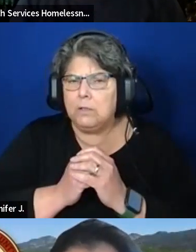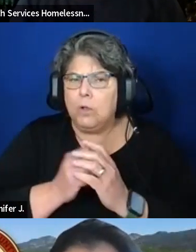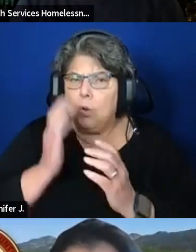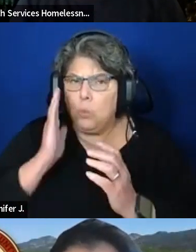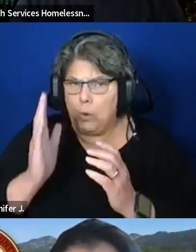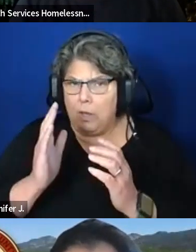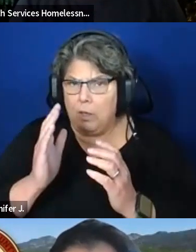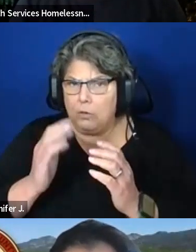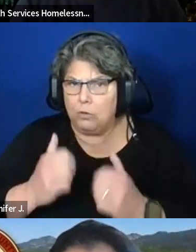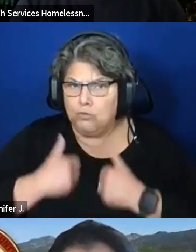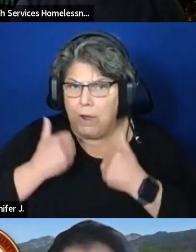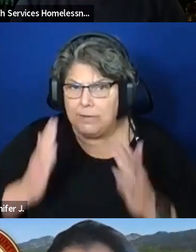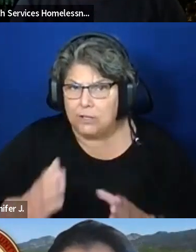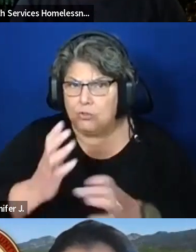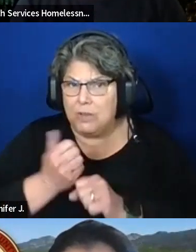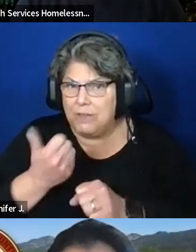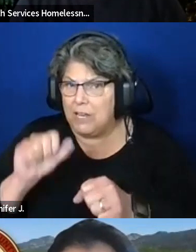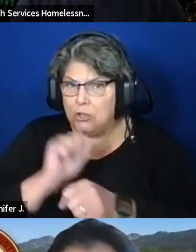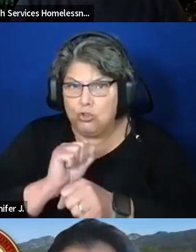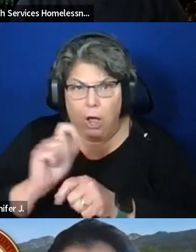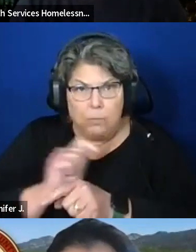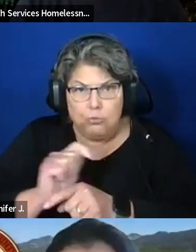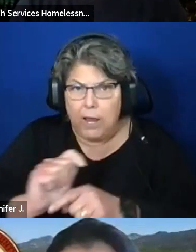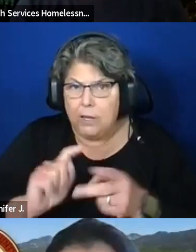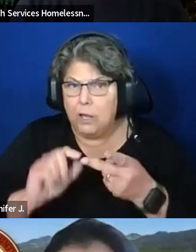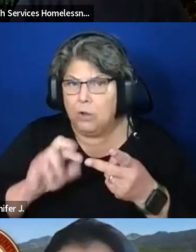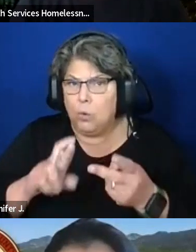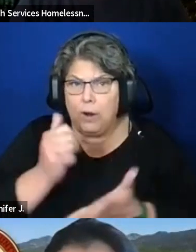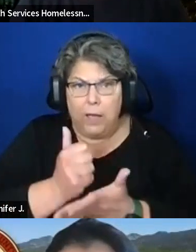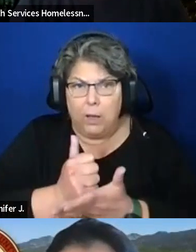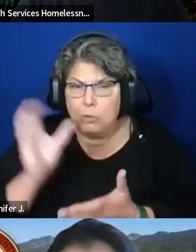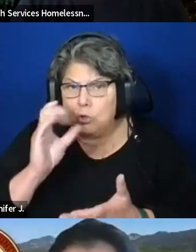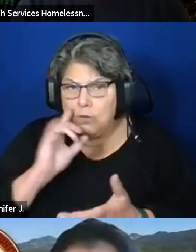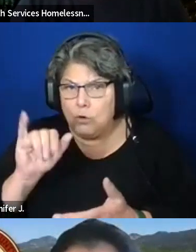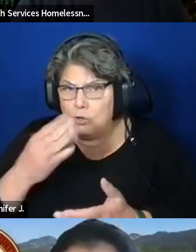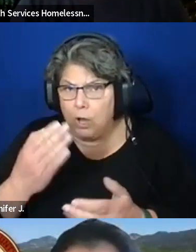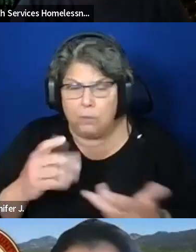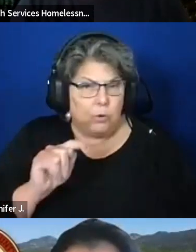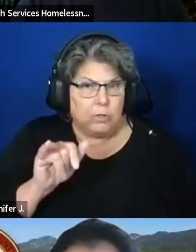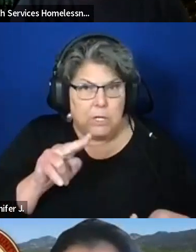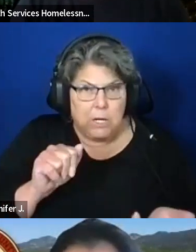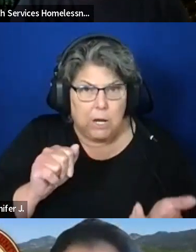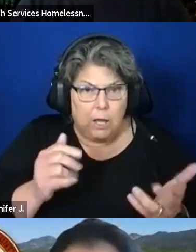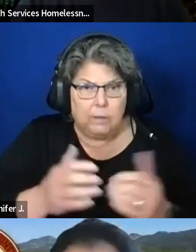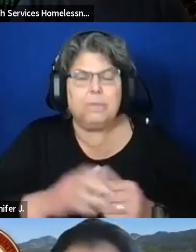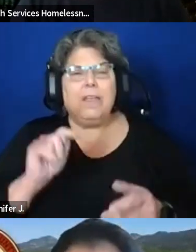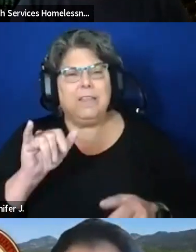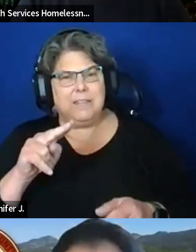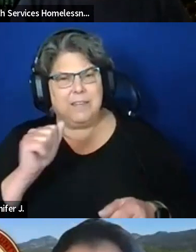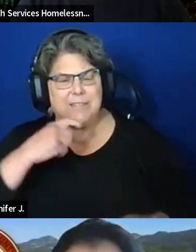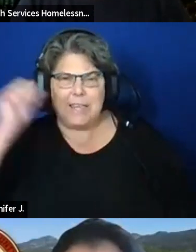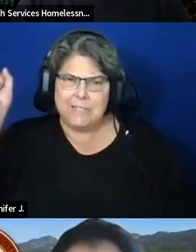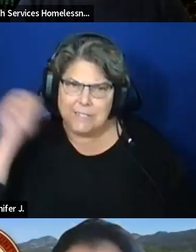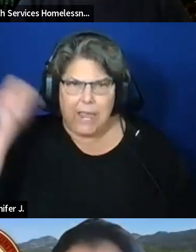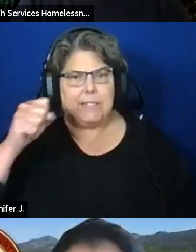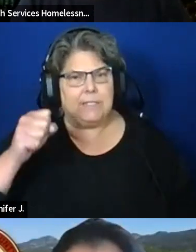residents are they going to receive any job training or help with obtaining employment? Or Tina? Yes, absolutely. That